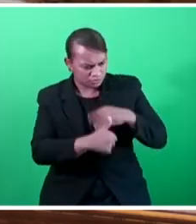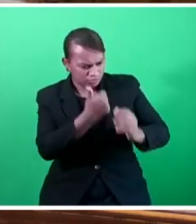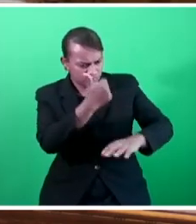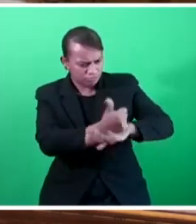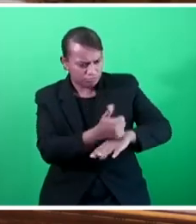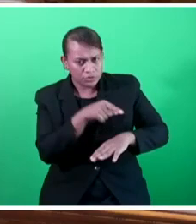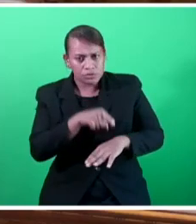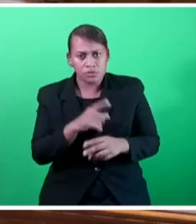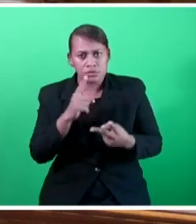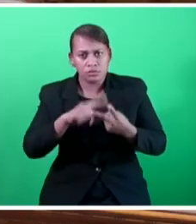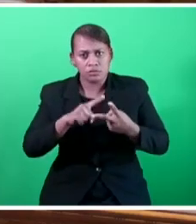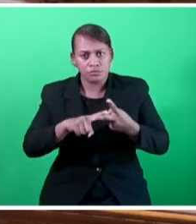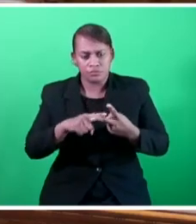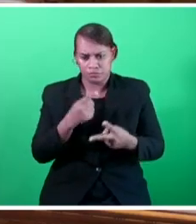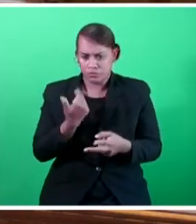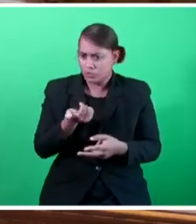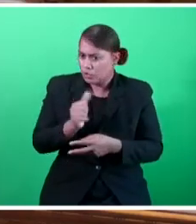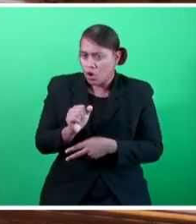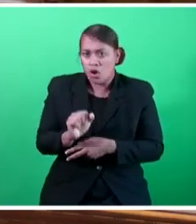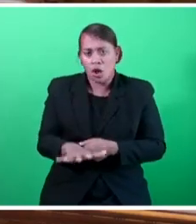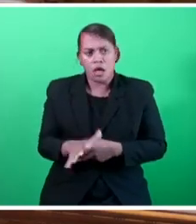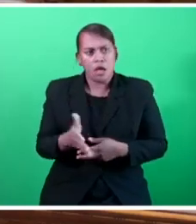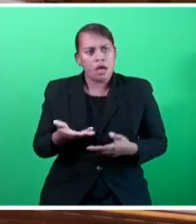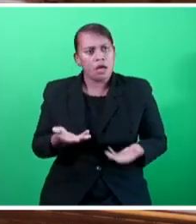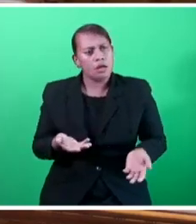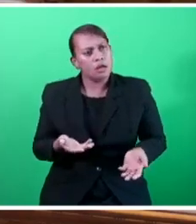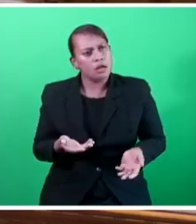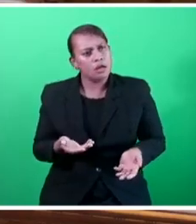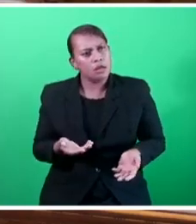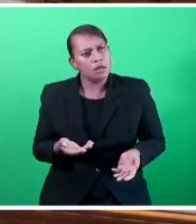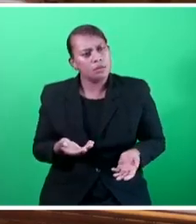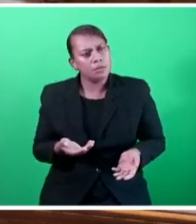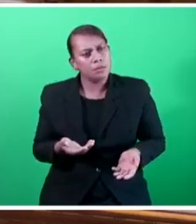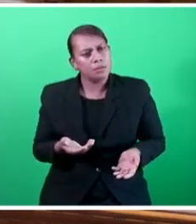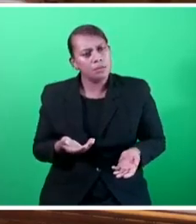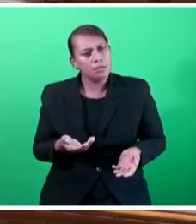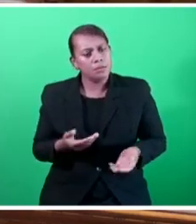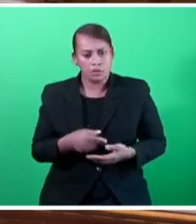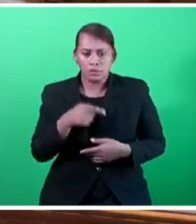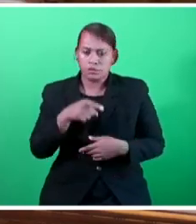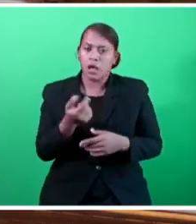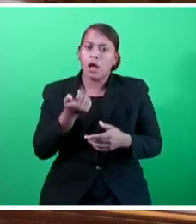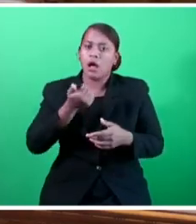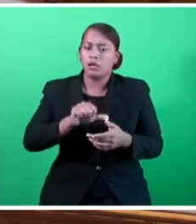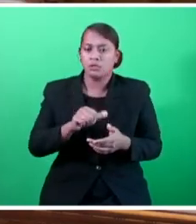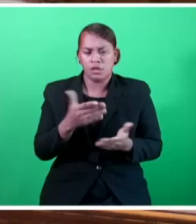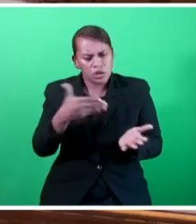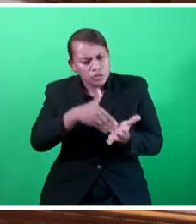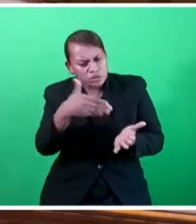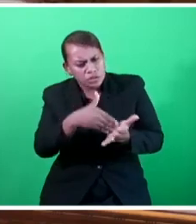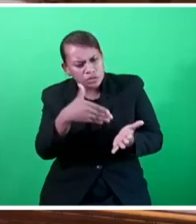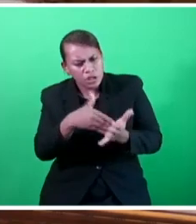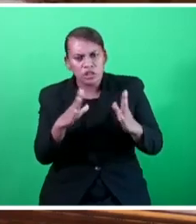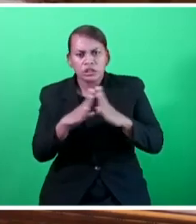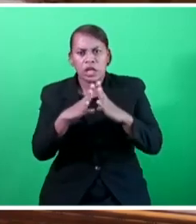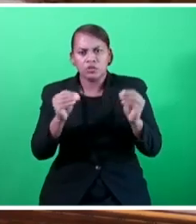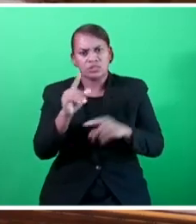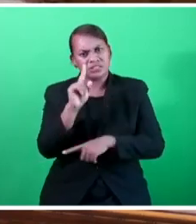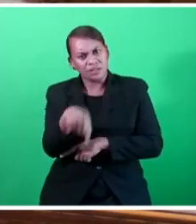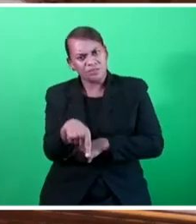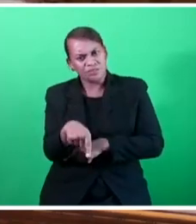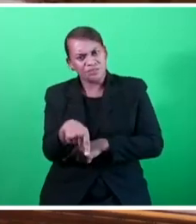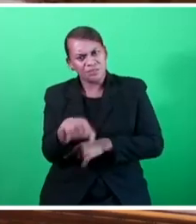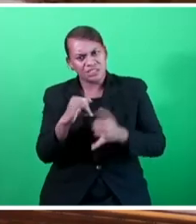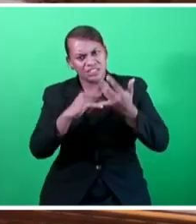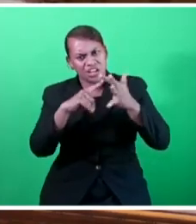our already traditional perception that sex is a taboo. So every time that a young girl